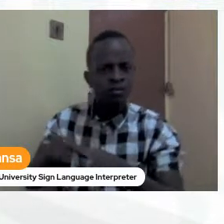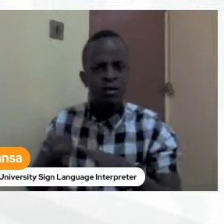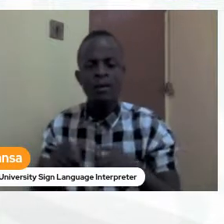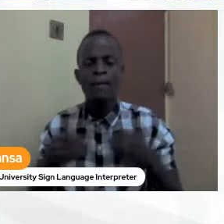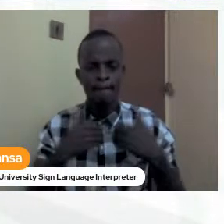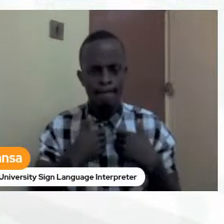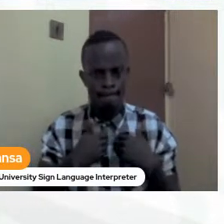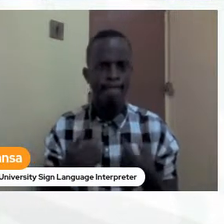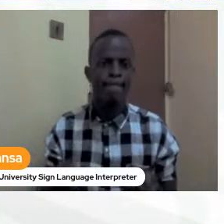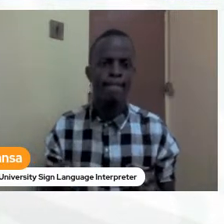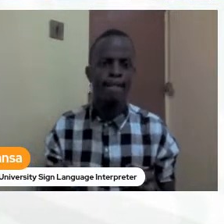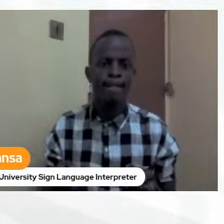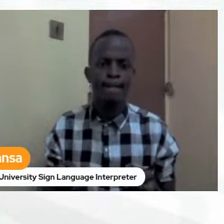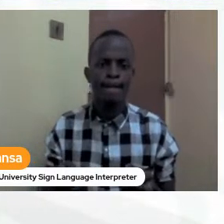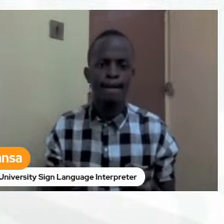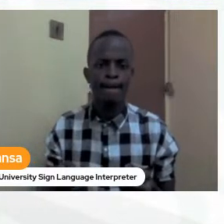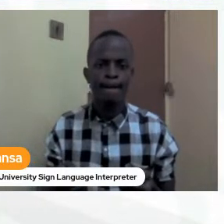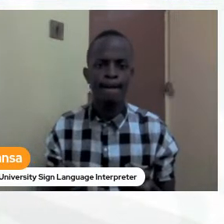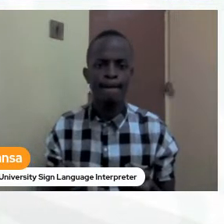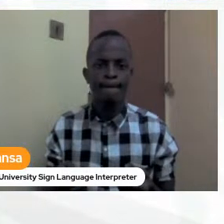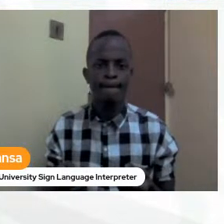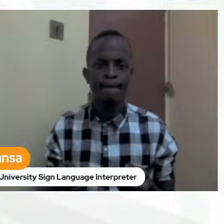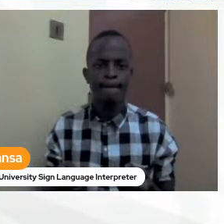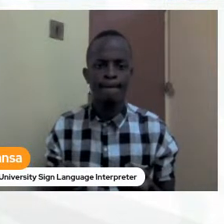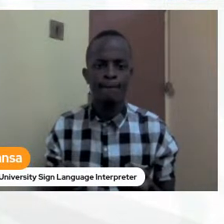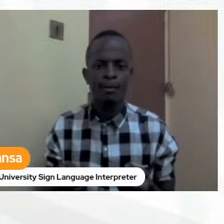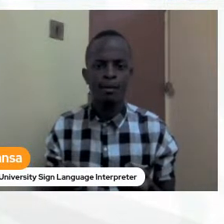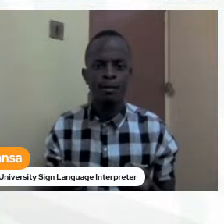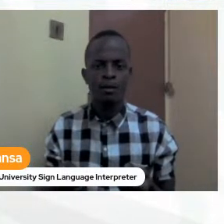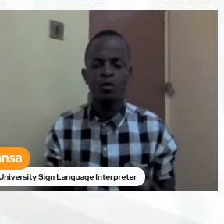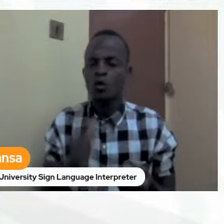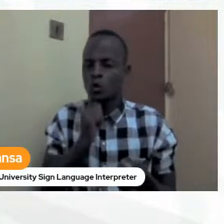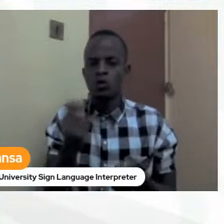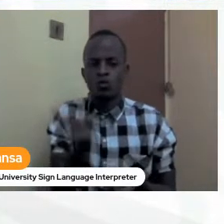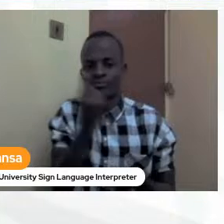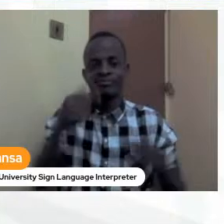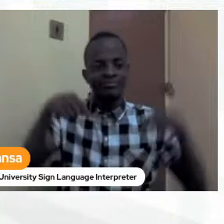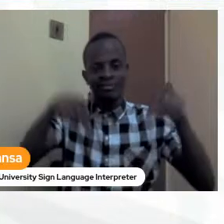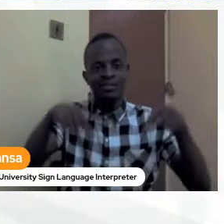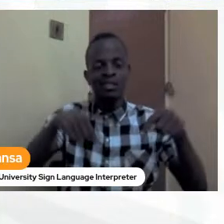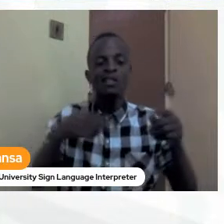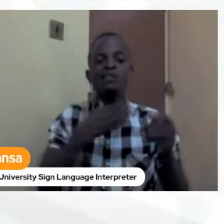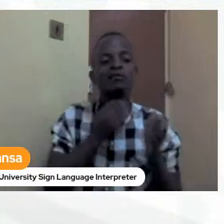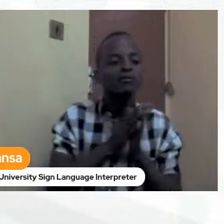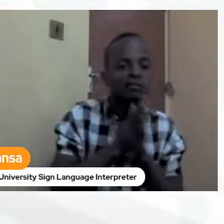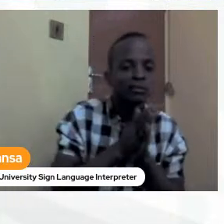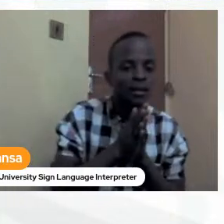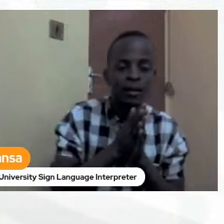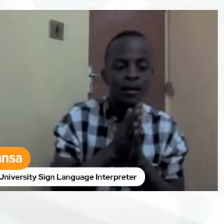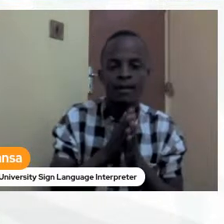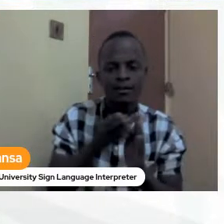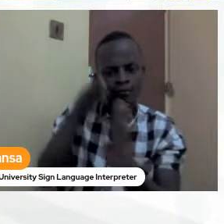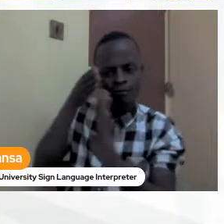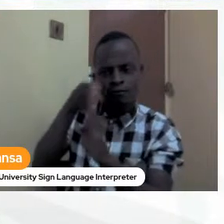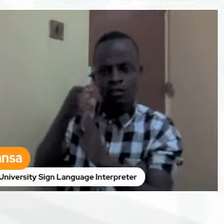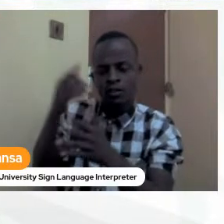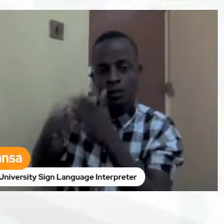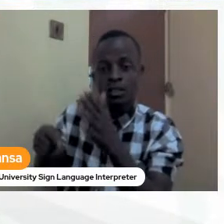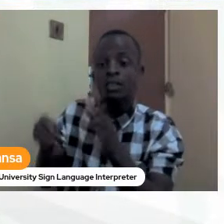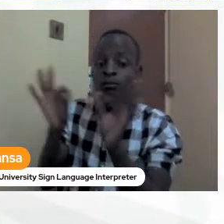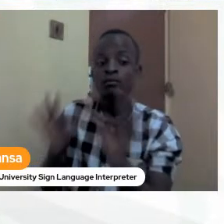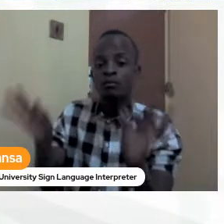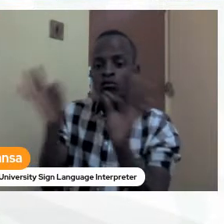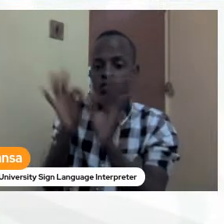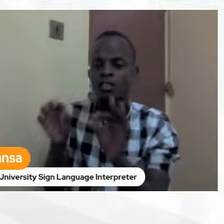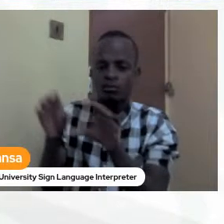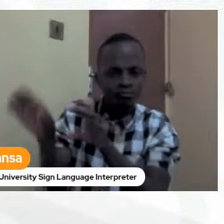being provided in terms of adolescent health did not have the voice from adolescents. So you'd agree with me